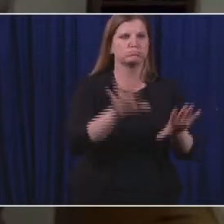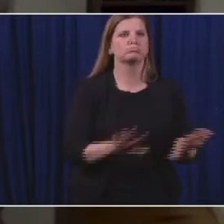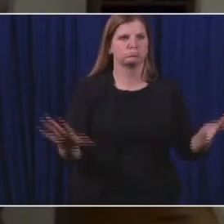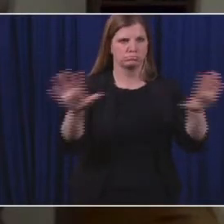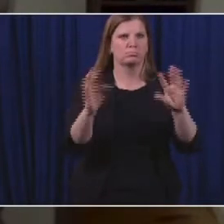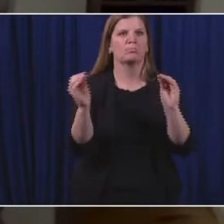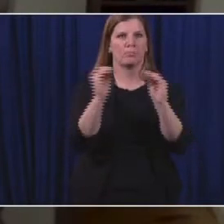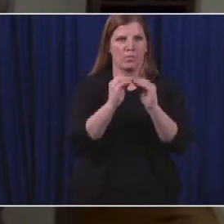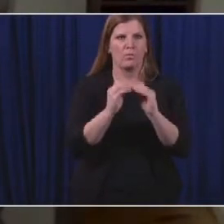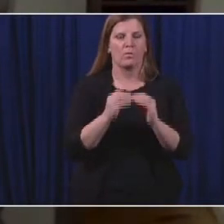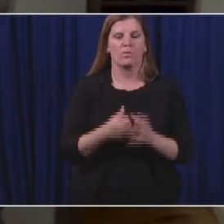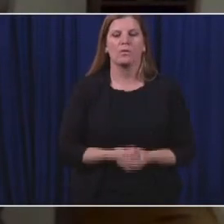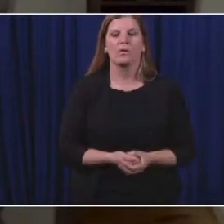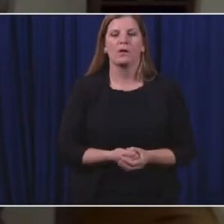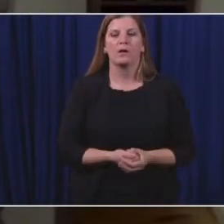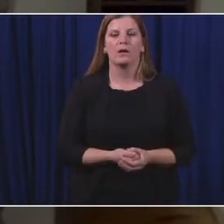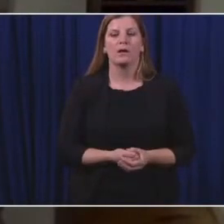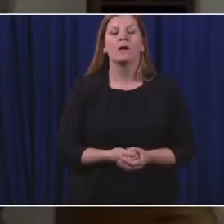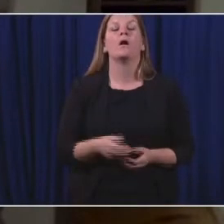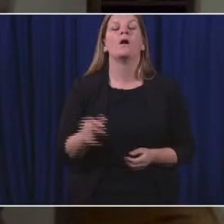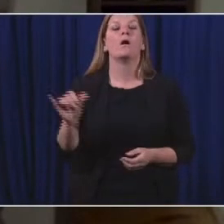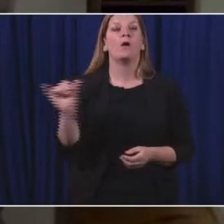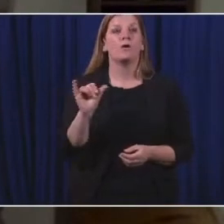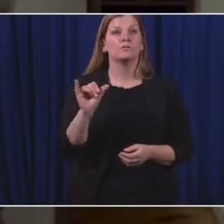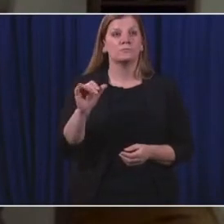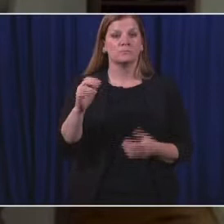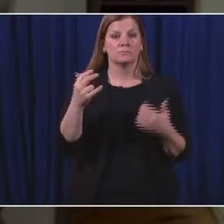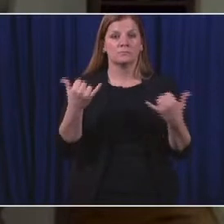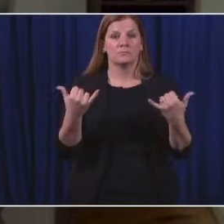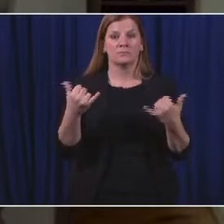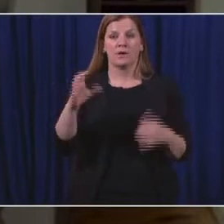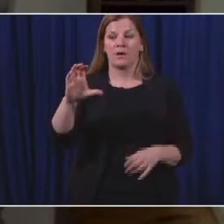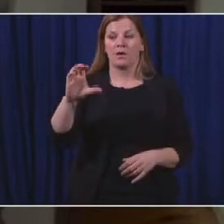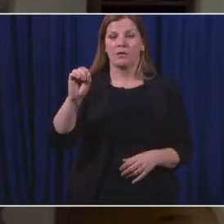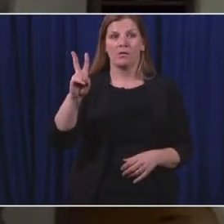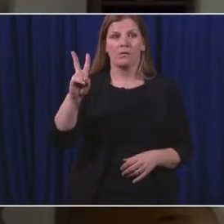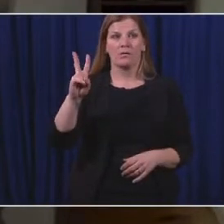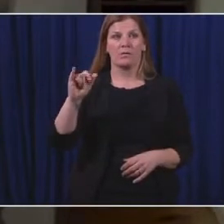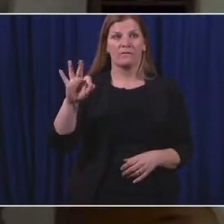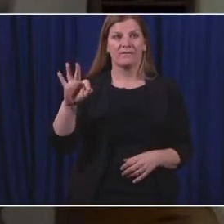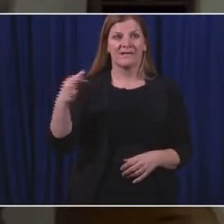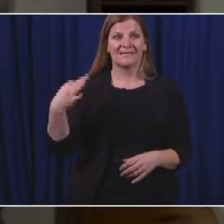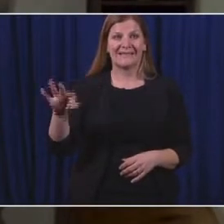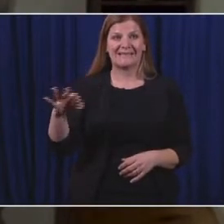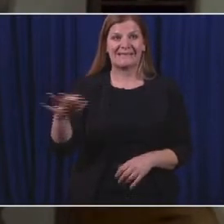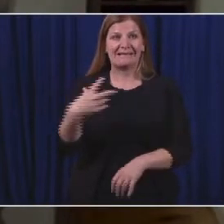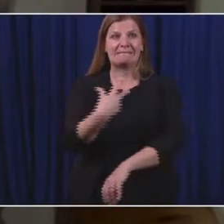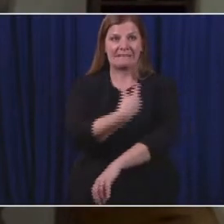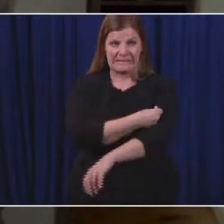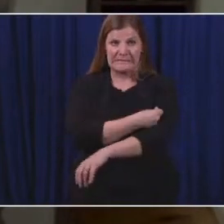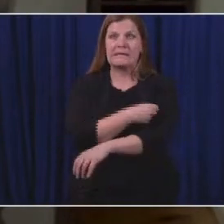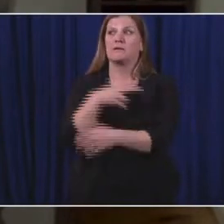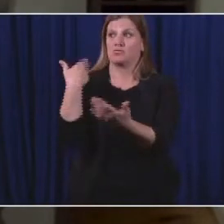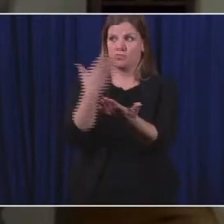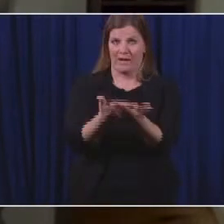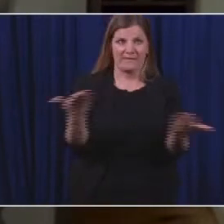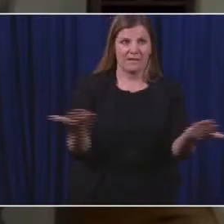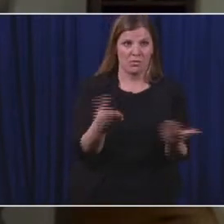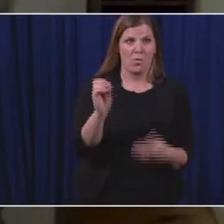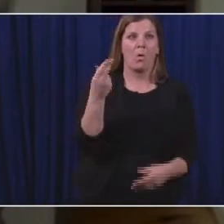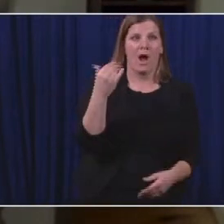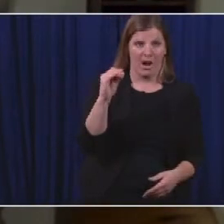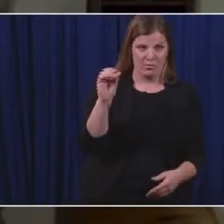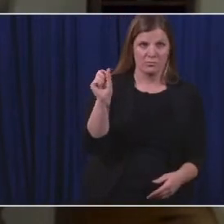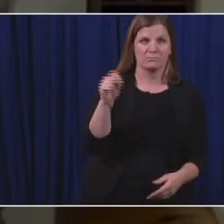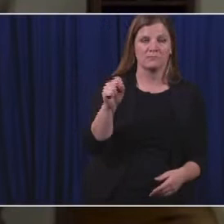I also want to mention that as COVID-19 vaccines continue to come into Ohio, we're pleased to announce that Cardinal